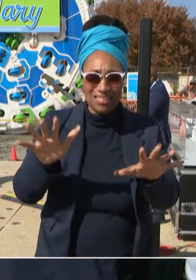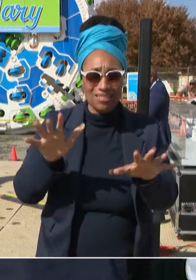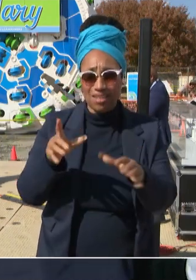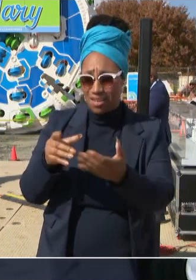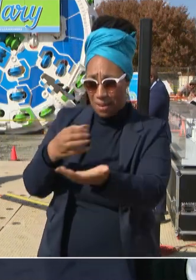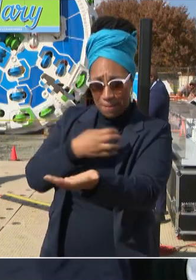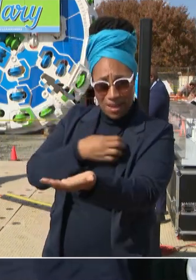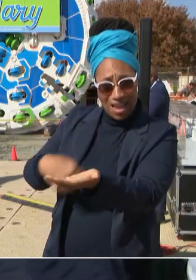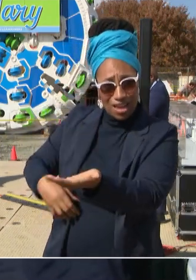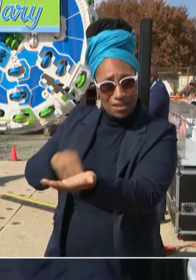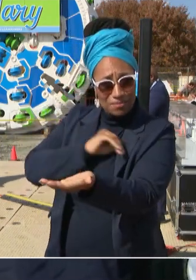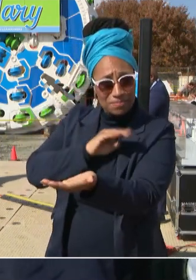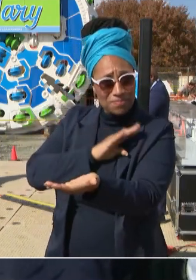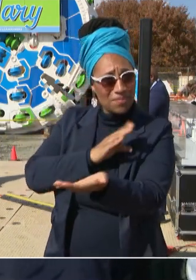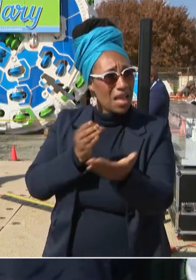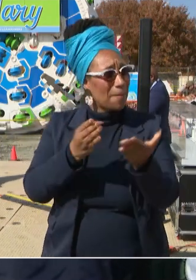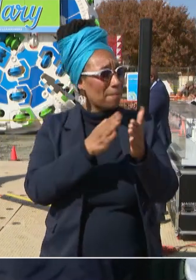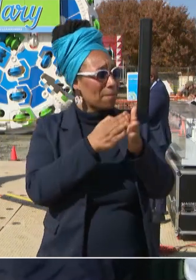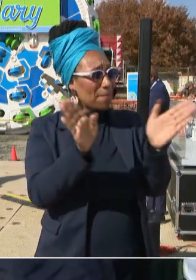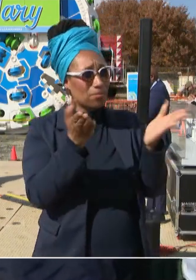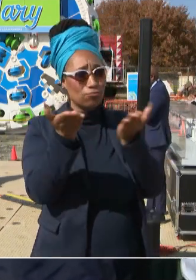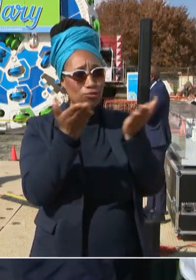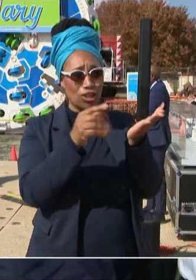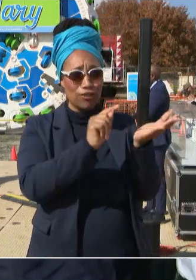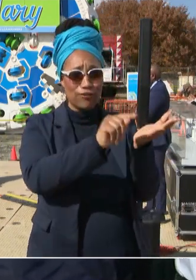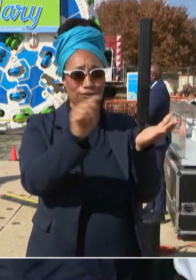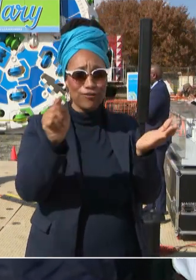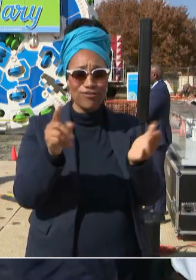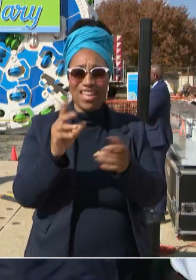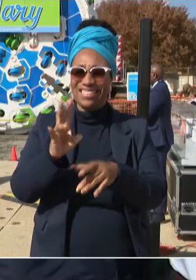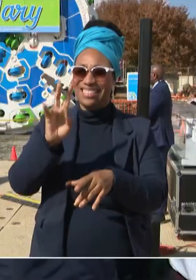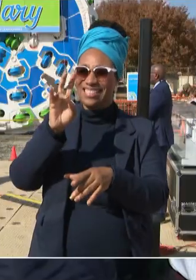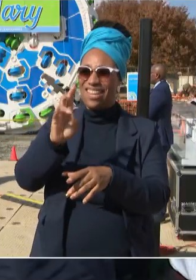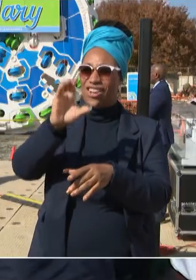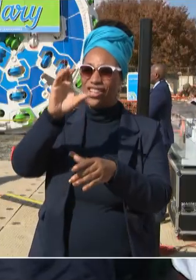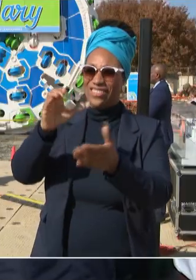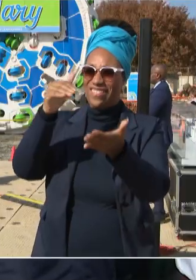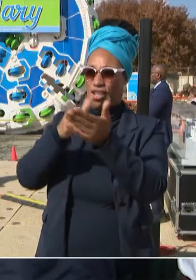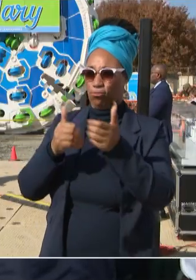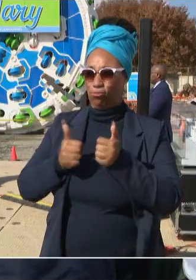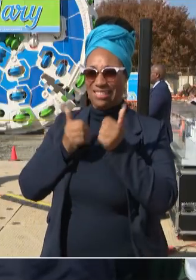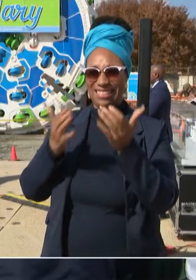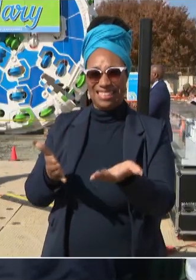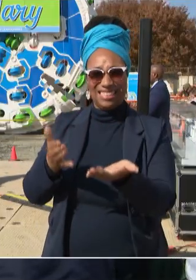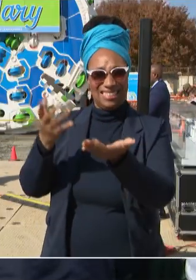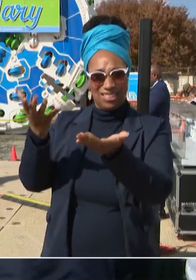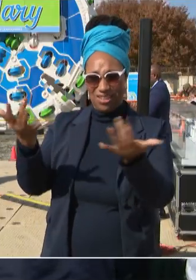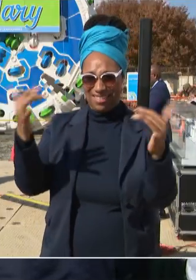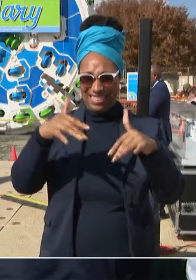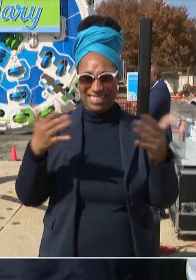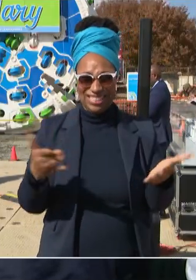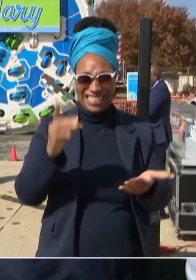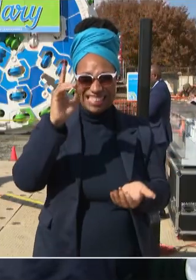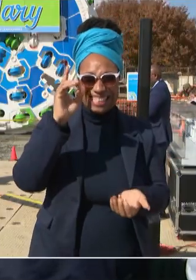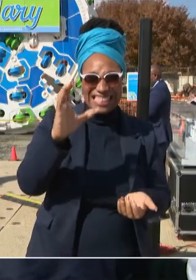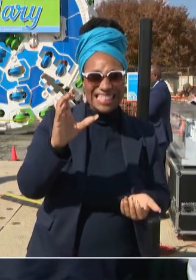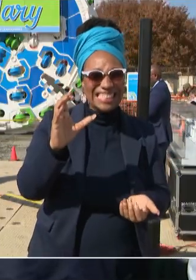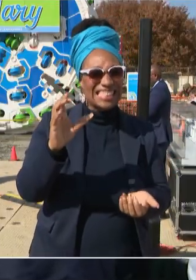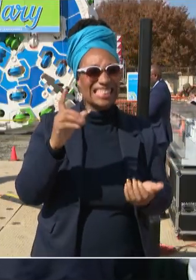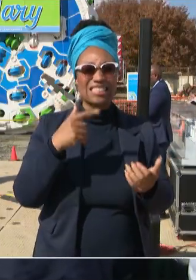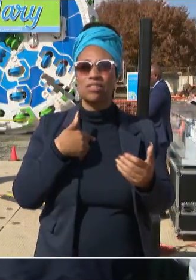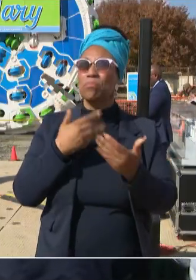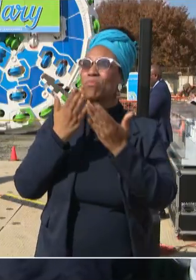public officials, and the 700,000 residents of the District of Columbia. We offer this prayer with hearts full